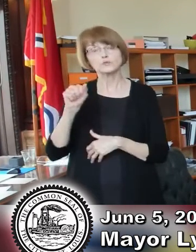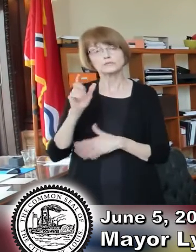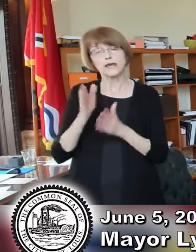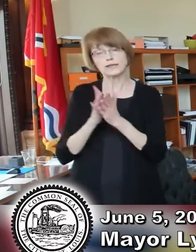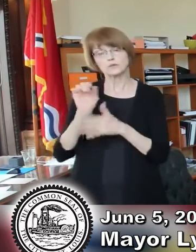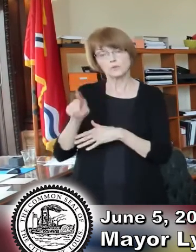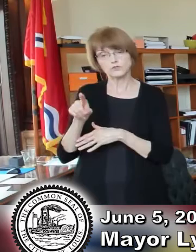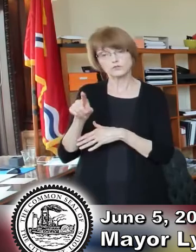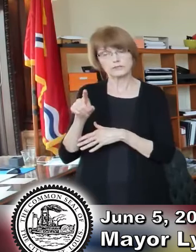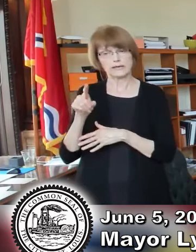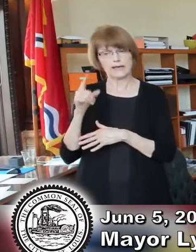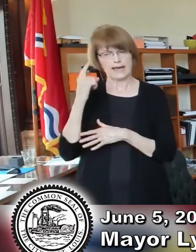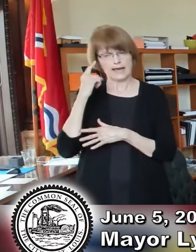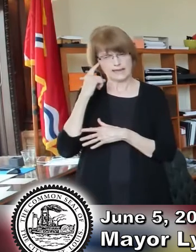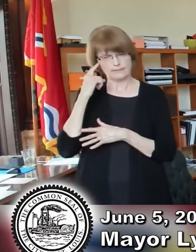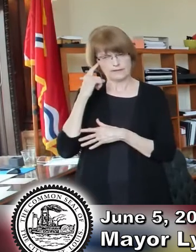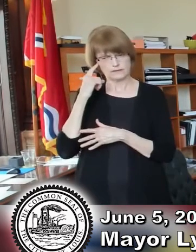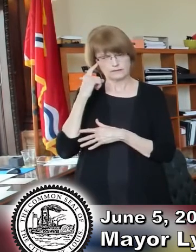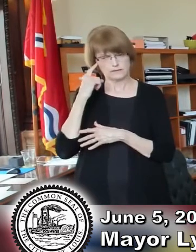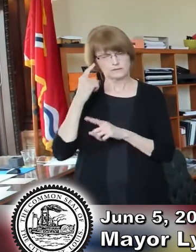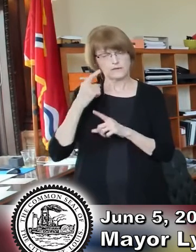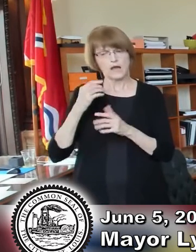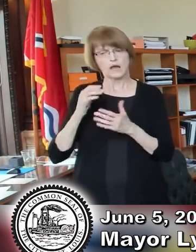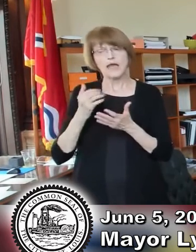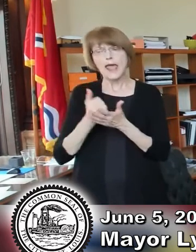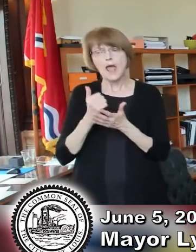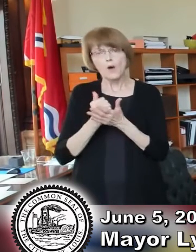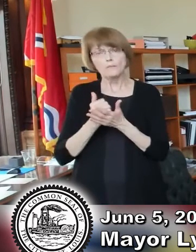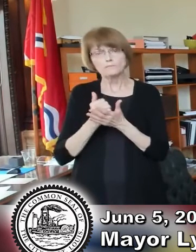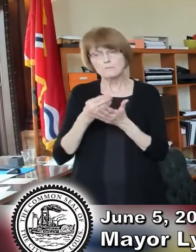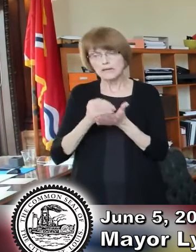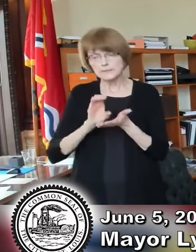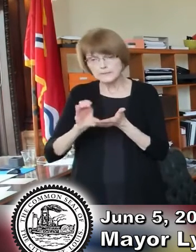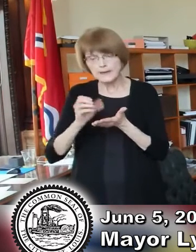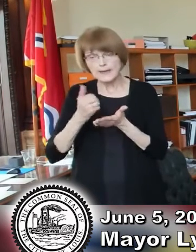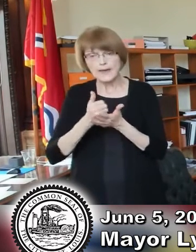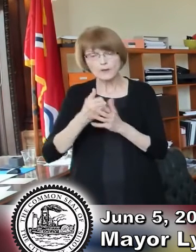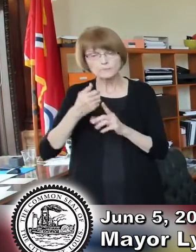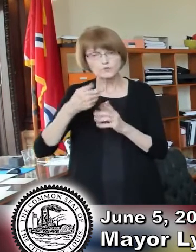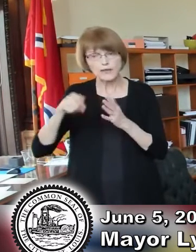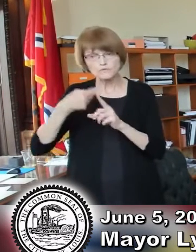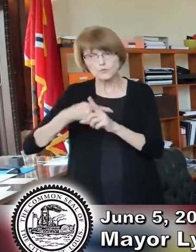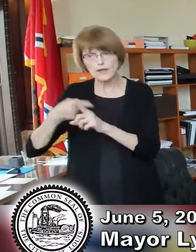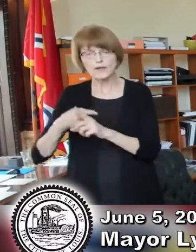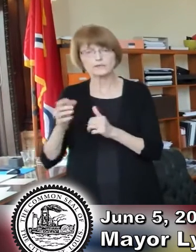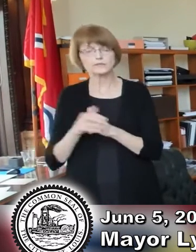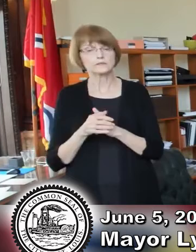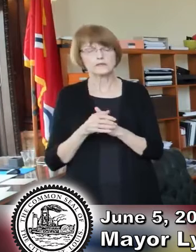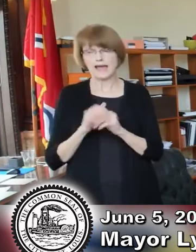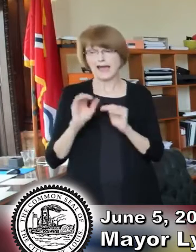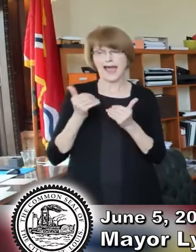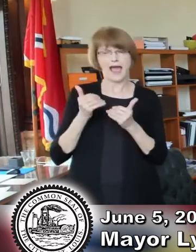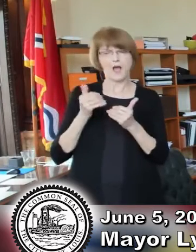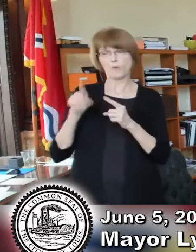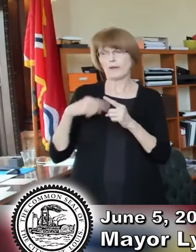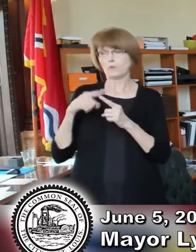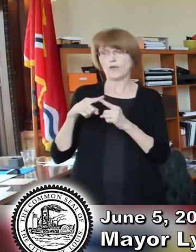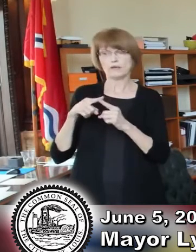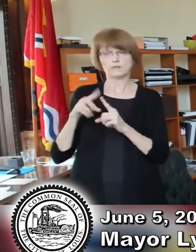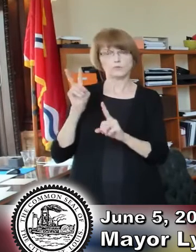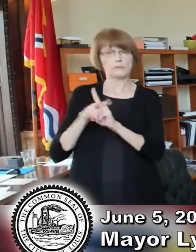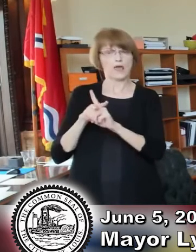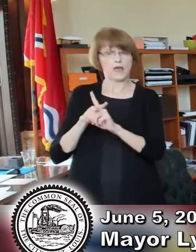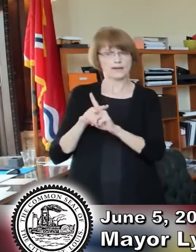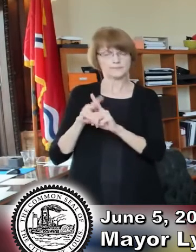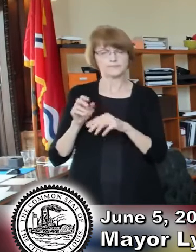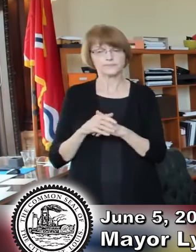CARES Act statement about rental assistance, but how are people going to be able to apply for that, and when might it become available?